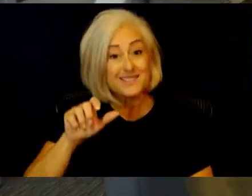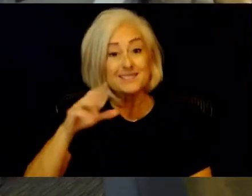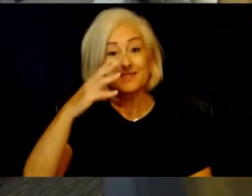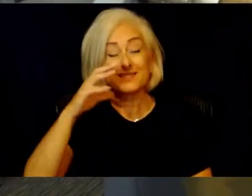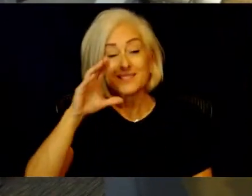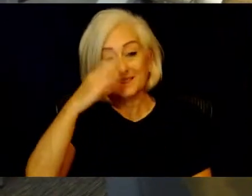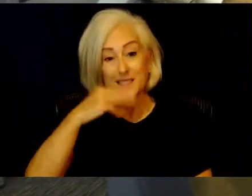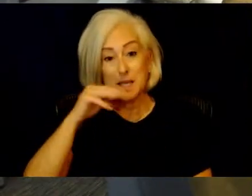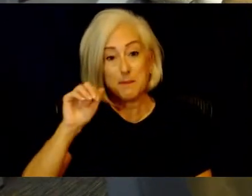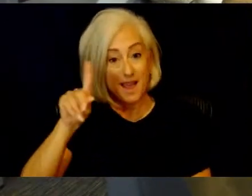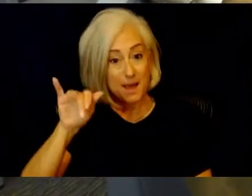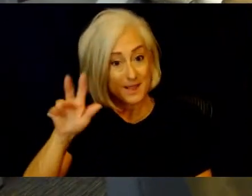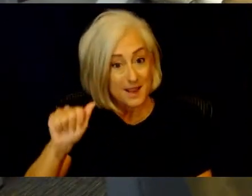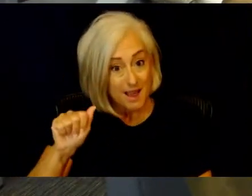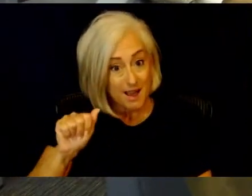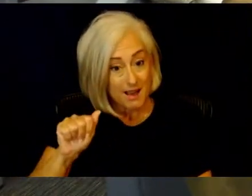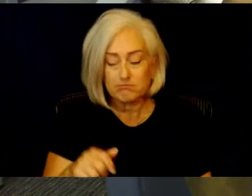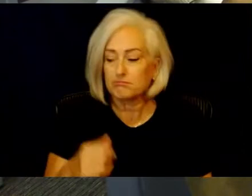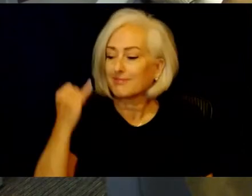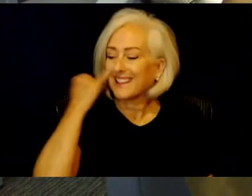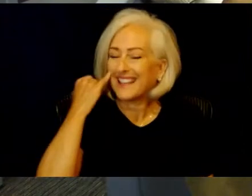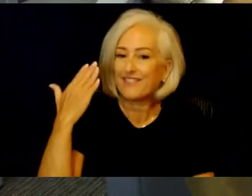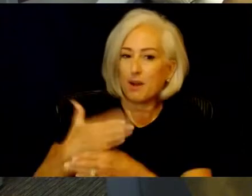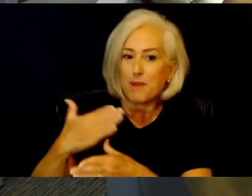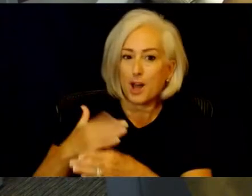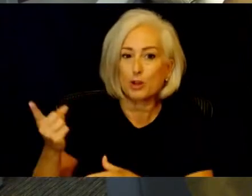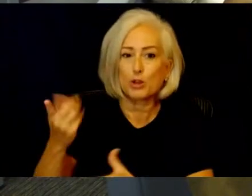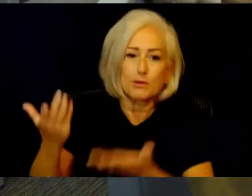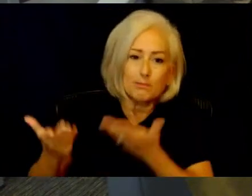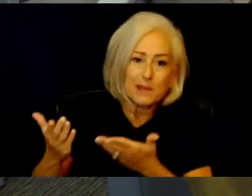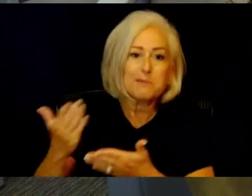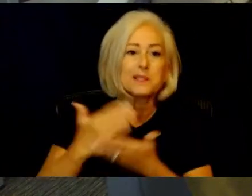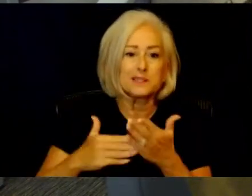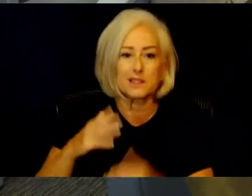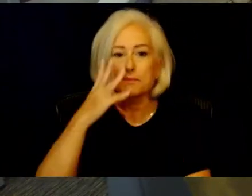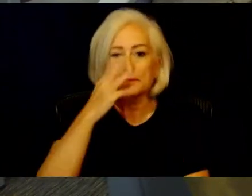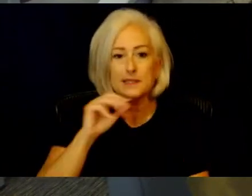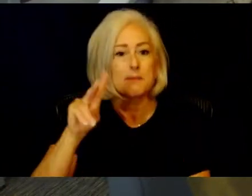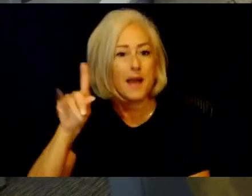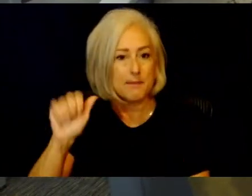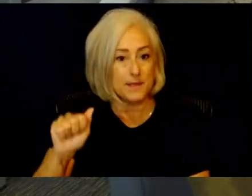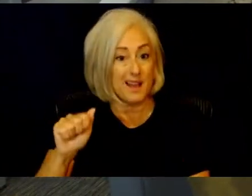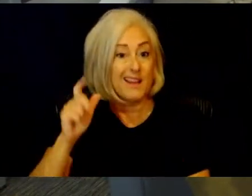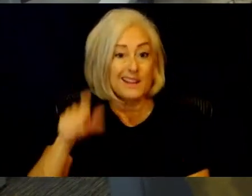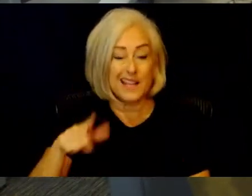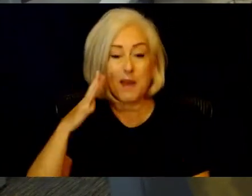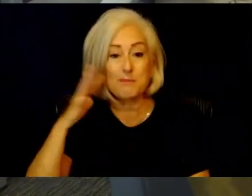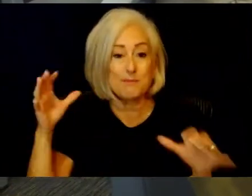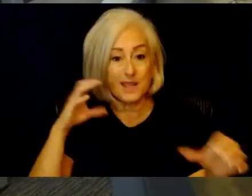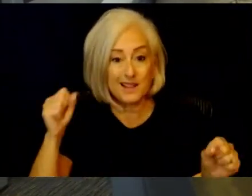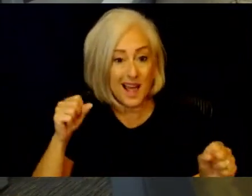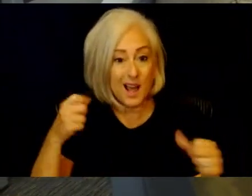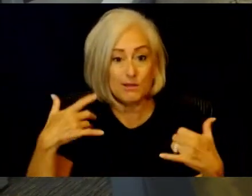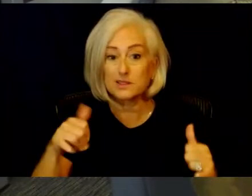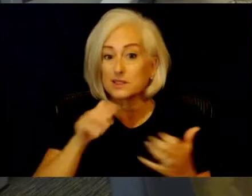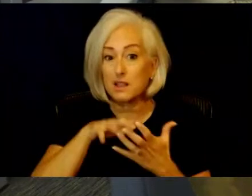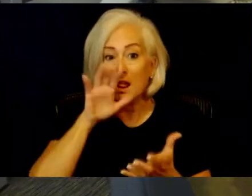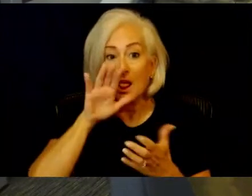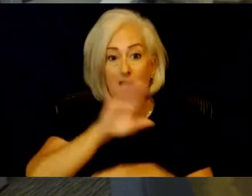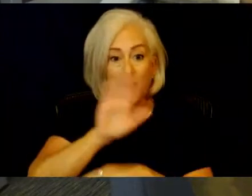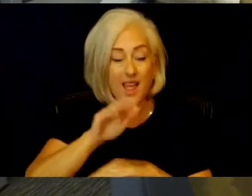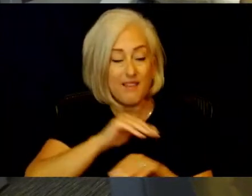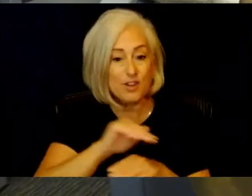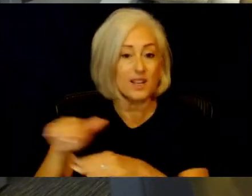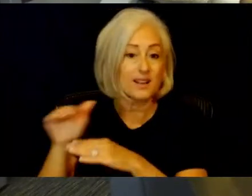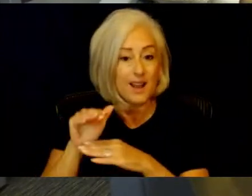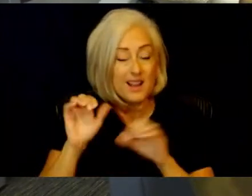sleep, there may be some degree of sleep apnea. Snoring can be benign, snoring can be loud and still be benign, but a lot of times loud snoring could be